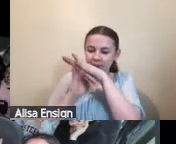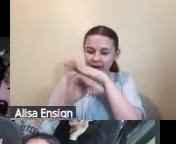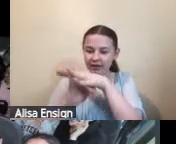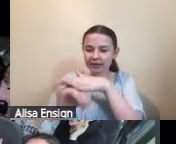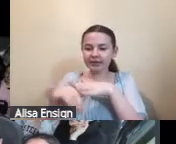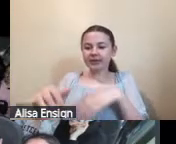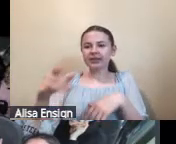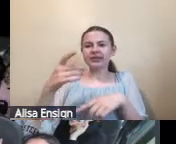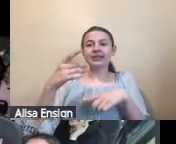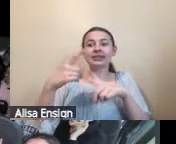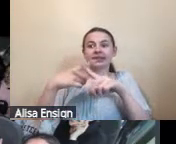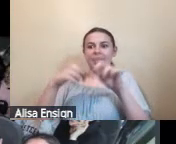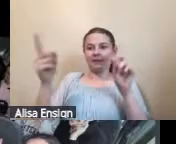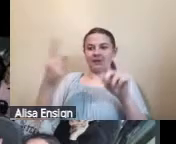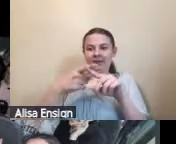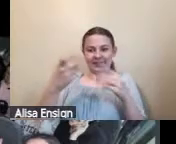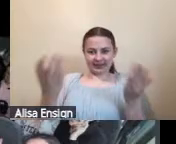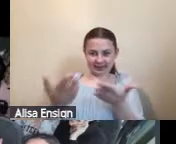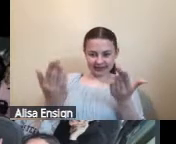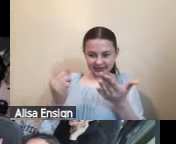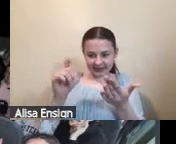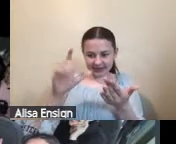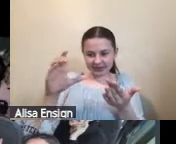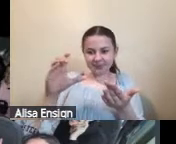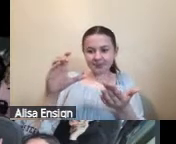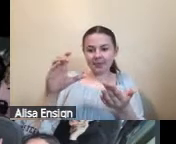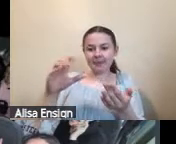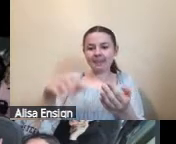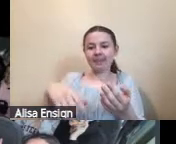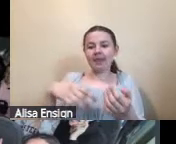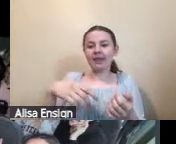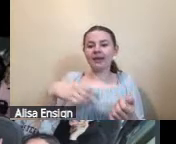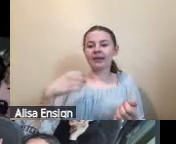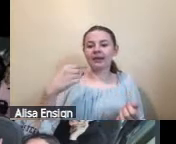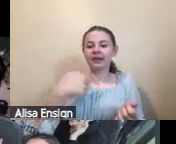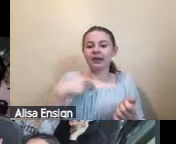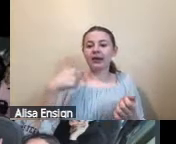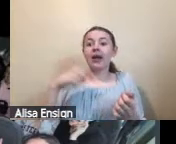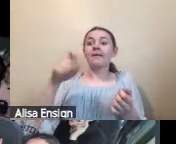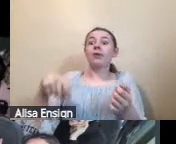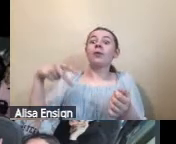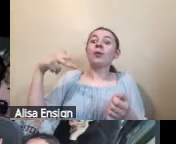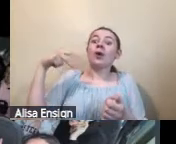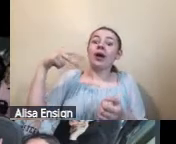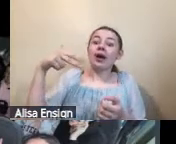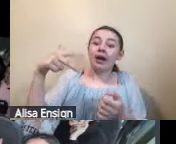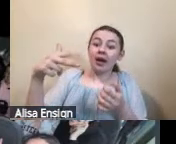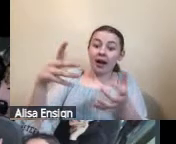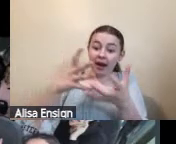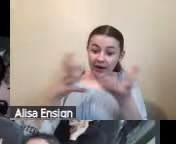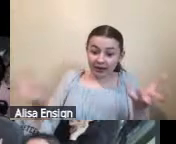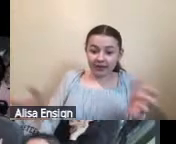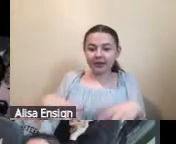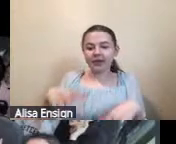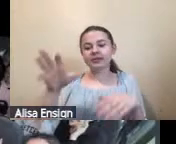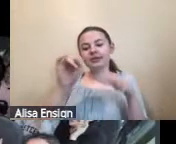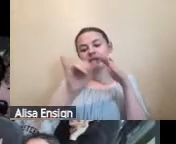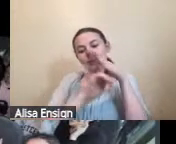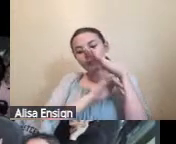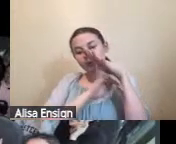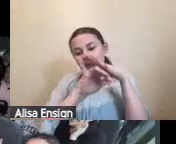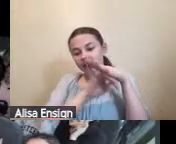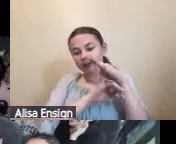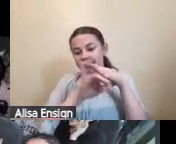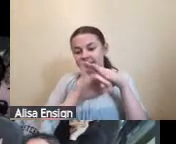enjoyed learning how to navigate through the subway system. It's very different from here in Salt Lake City. We had to walk